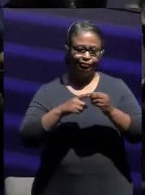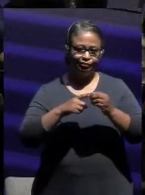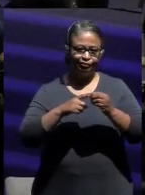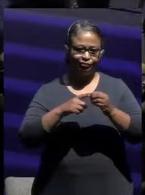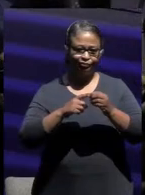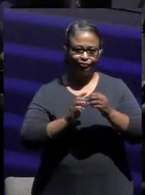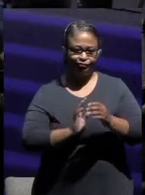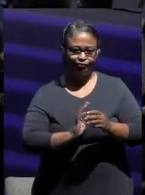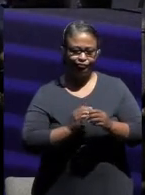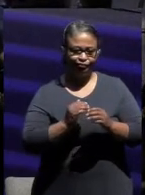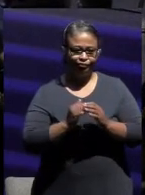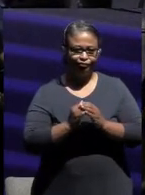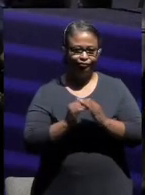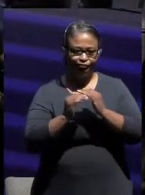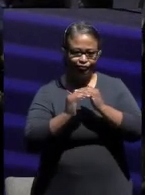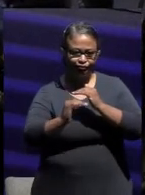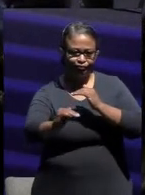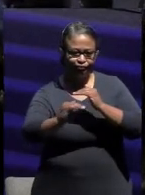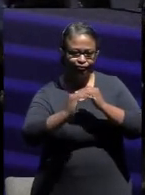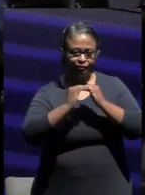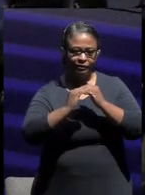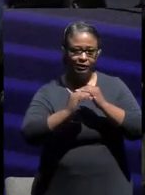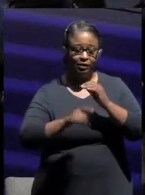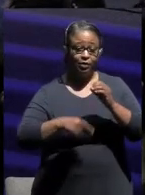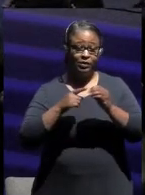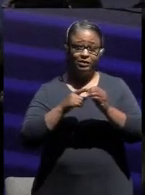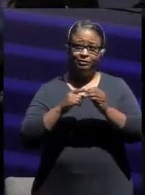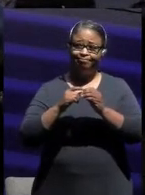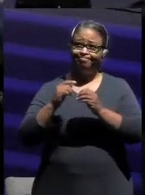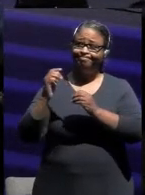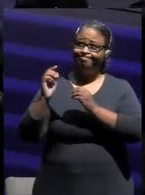but it is guaranteed in the vertical.